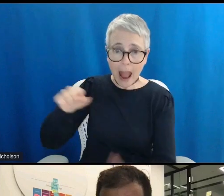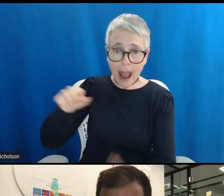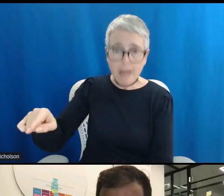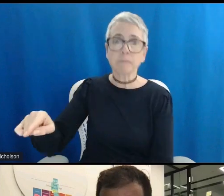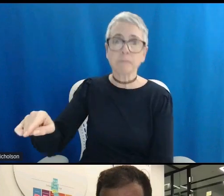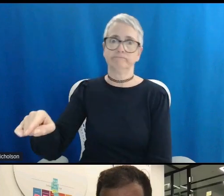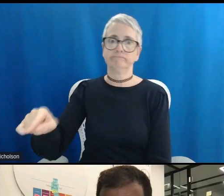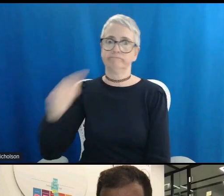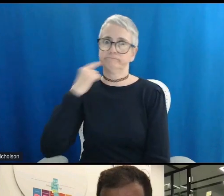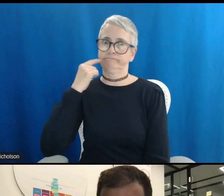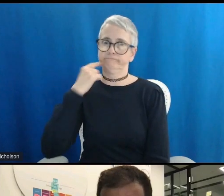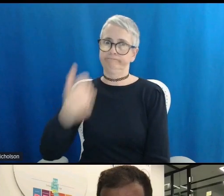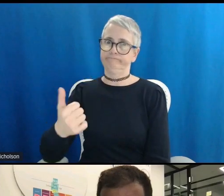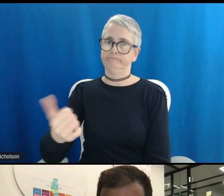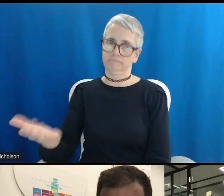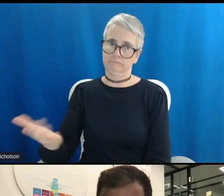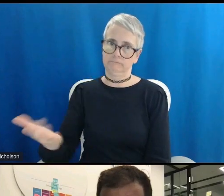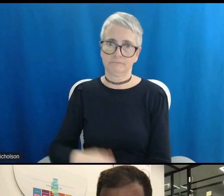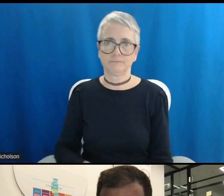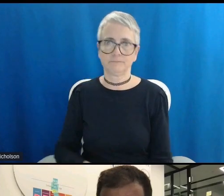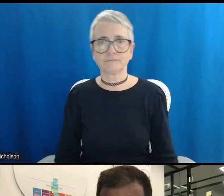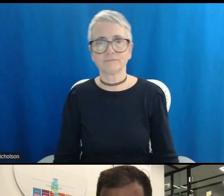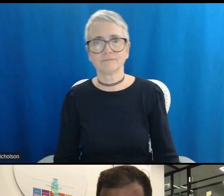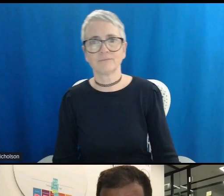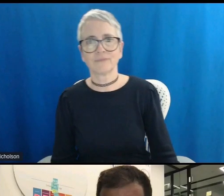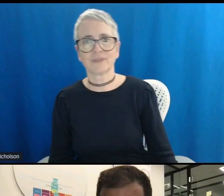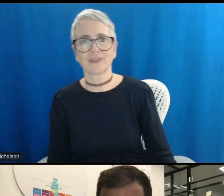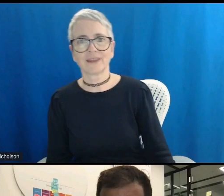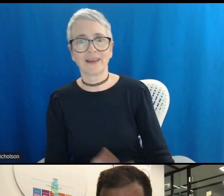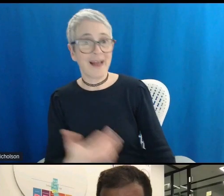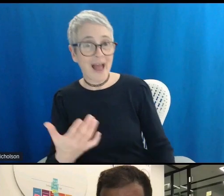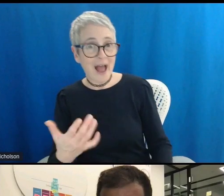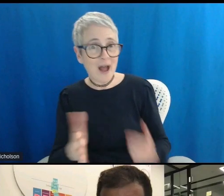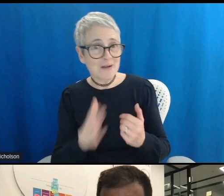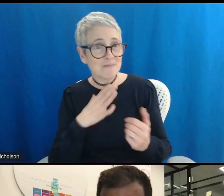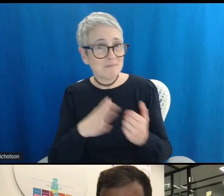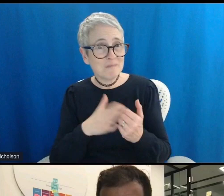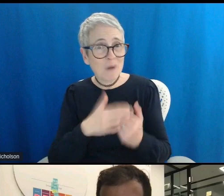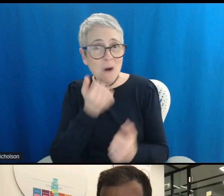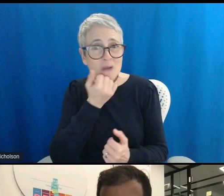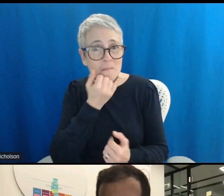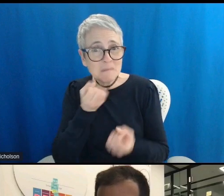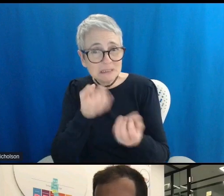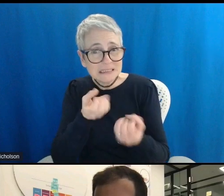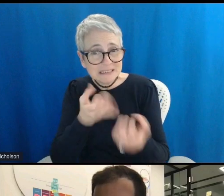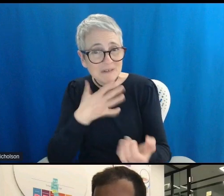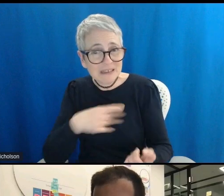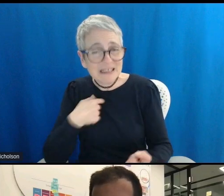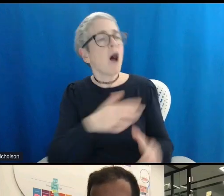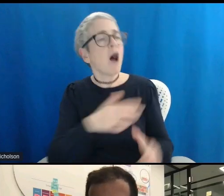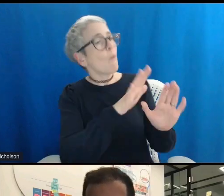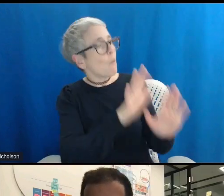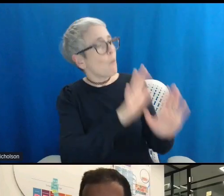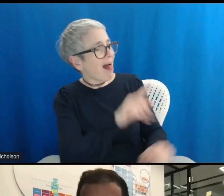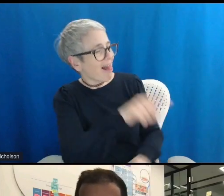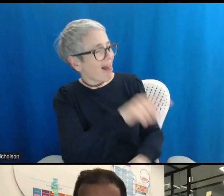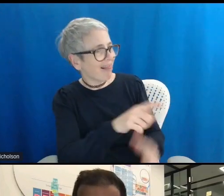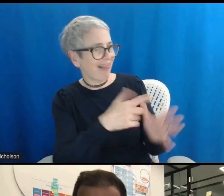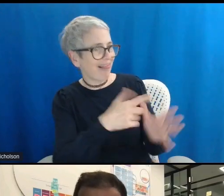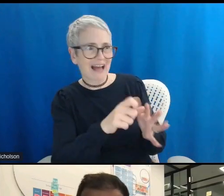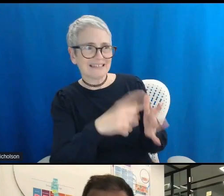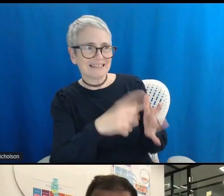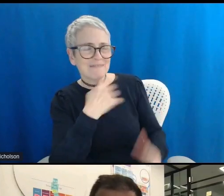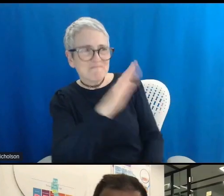right. I think if anybody wants some more numbers, I think I'm out of time. I think, well, Eric, I mean, and that's great. You